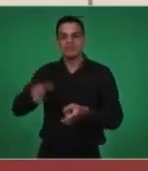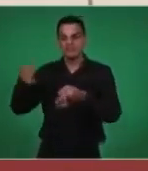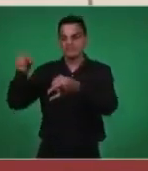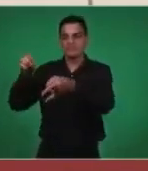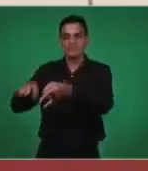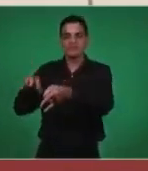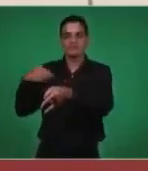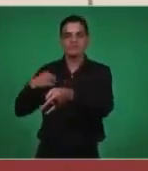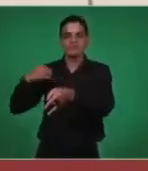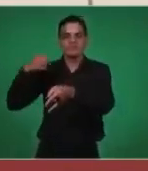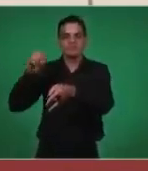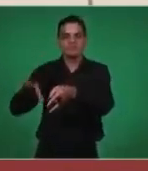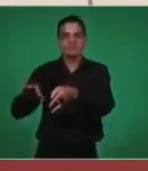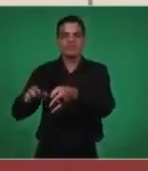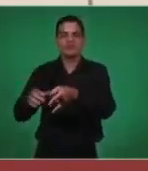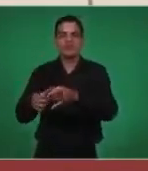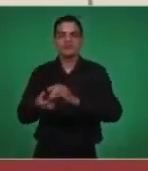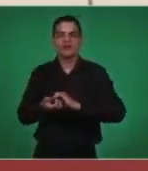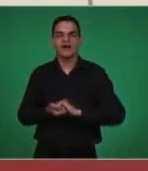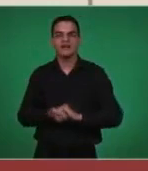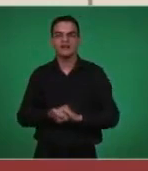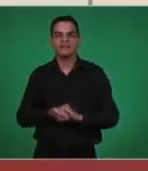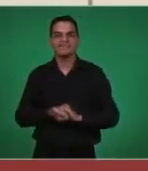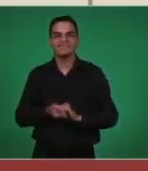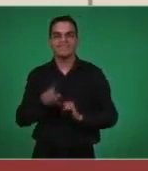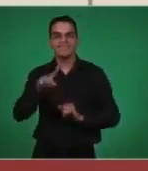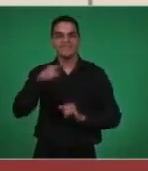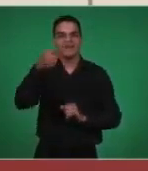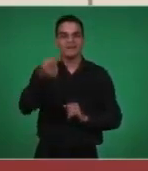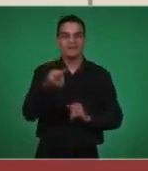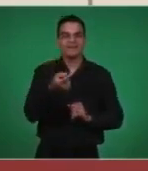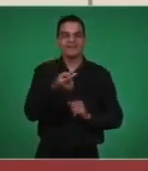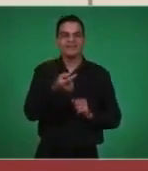And you keep saying, put it on top of the bed. At the end of the week,